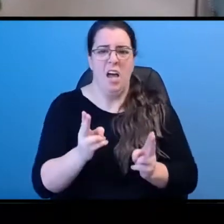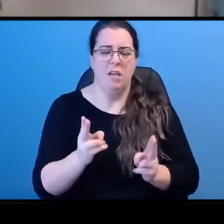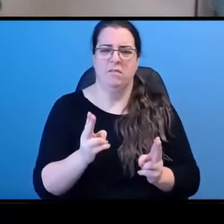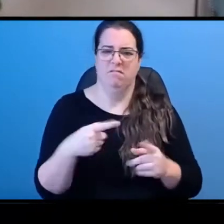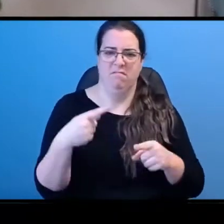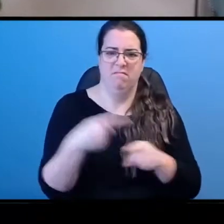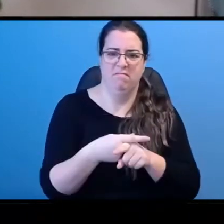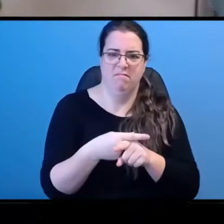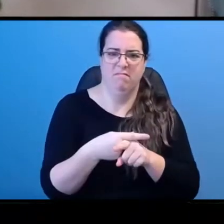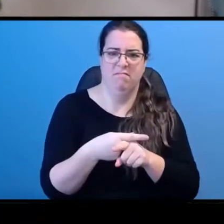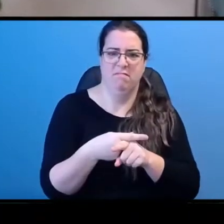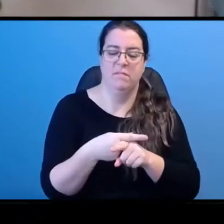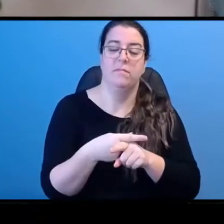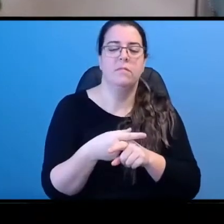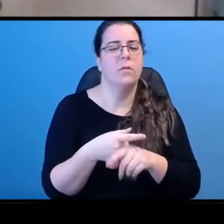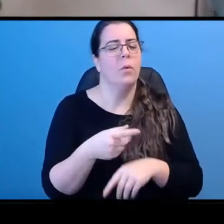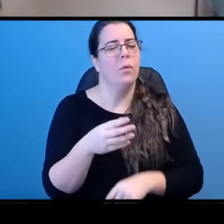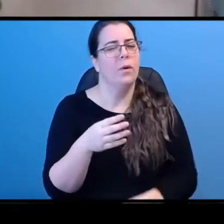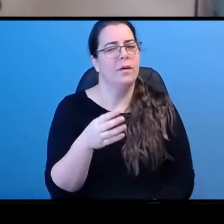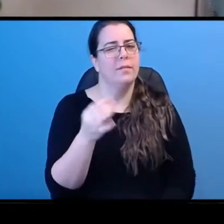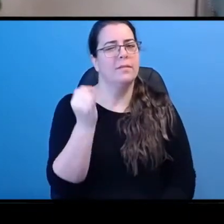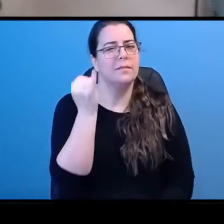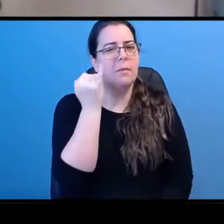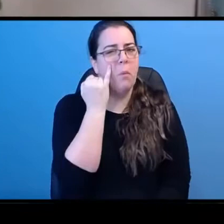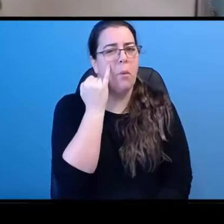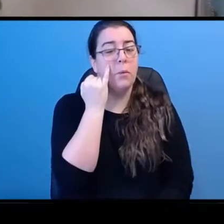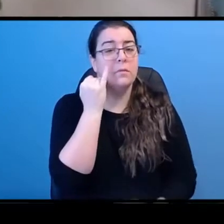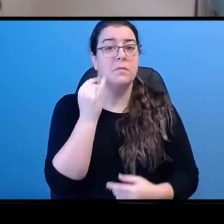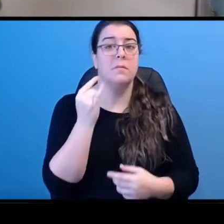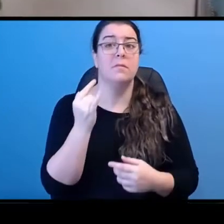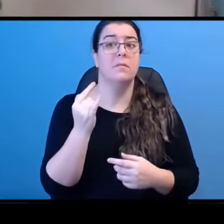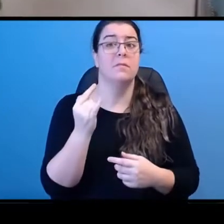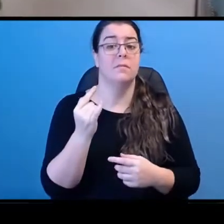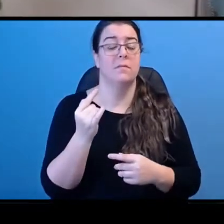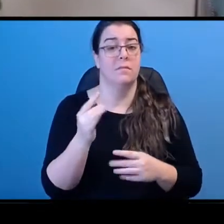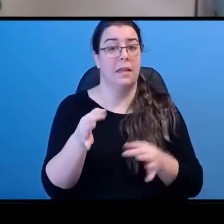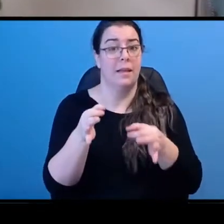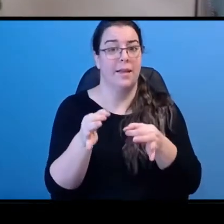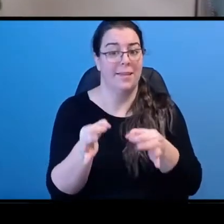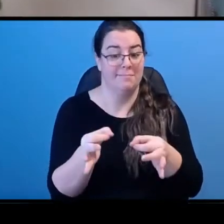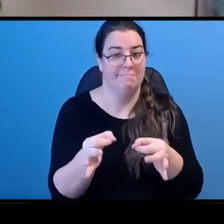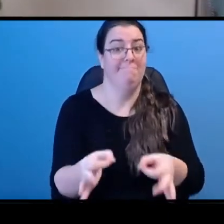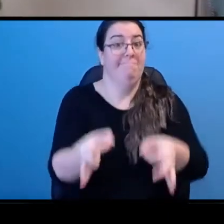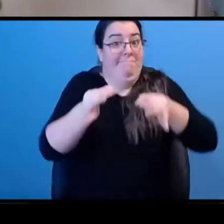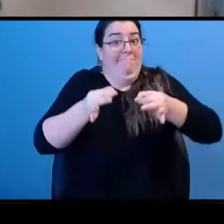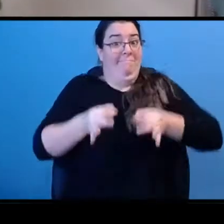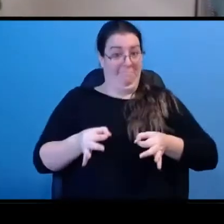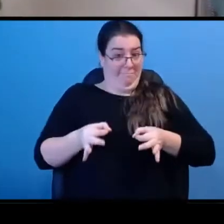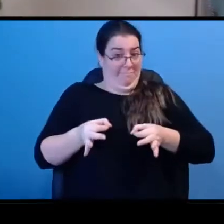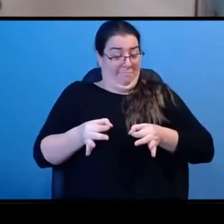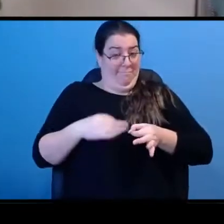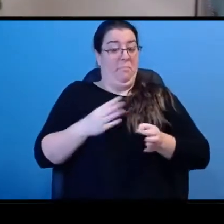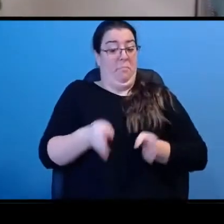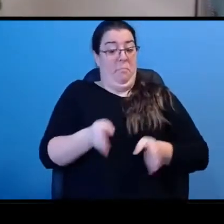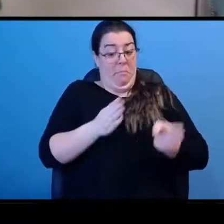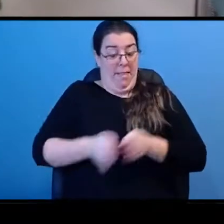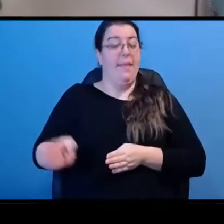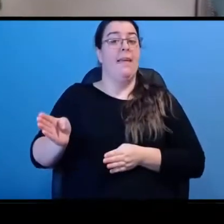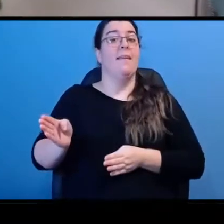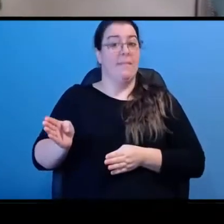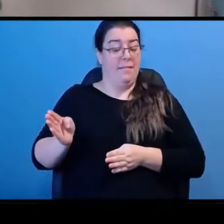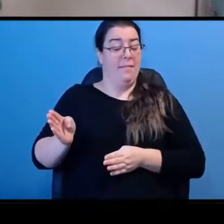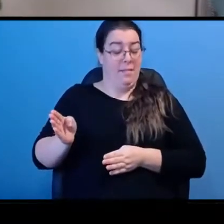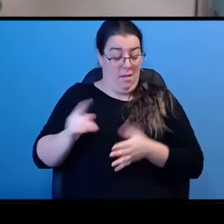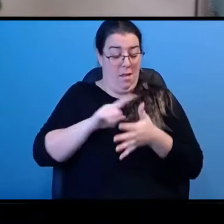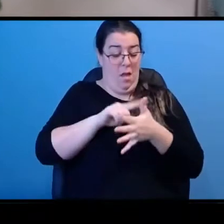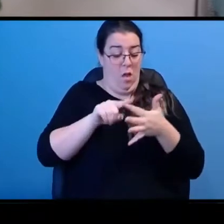knowing that in advance can allow for you, and again, this comes back to starting early as well, that you can ask the people that you need